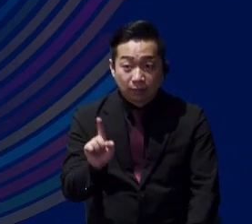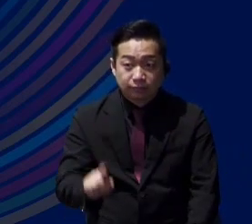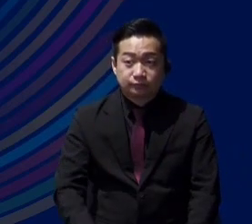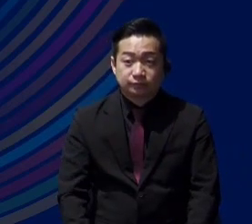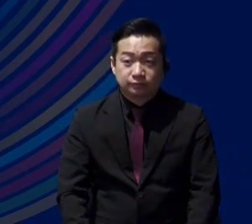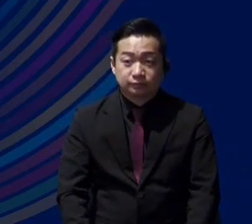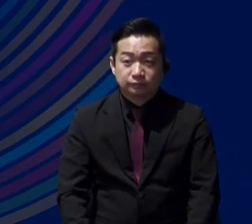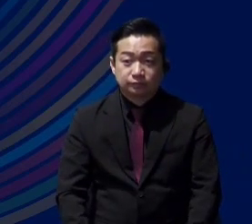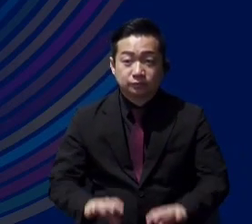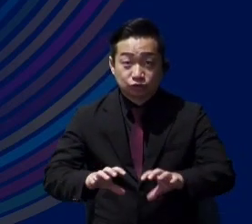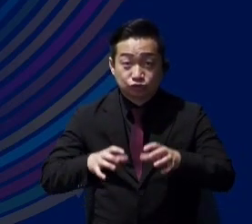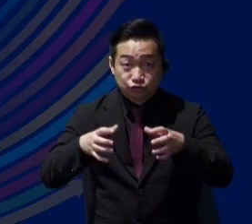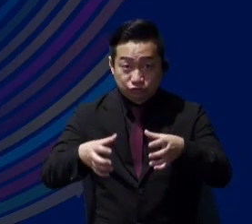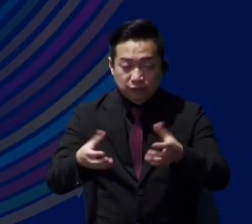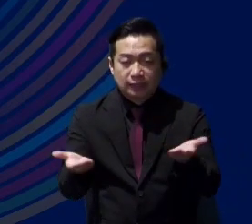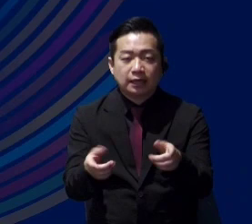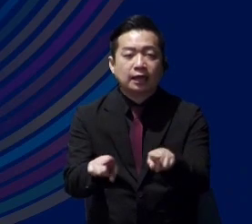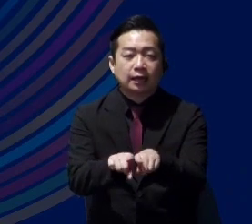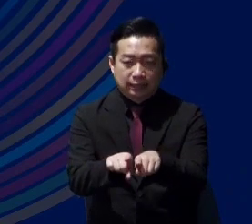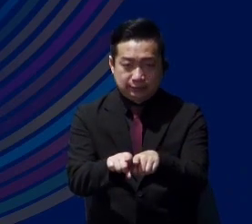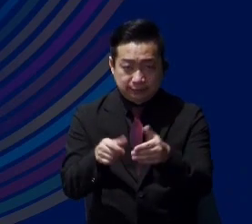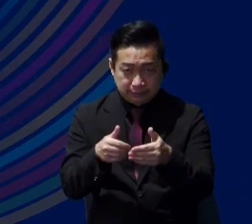world. Okay.